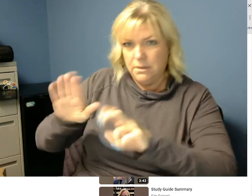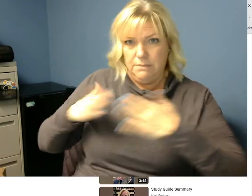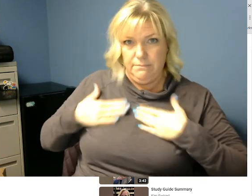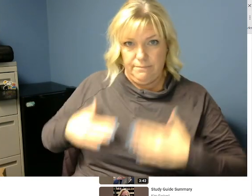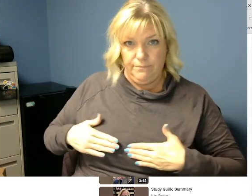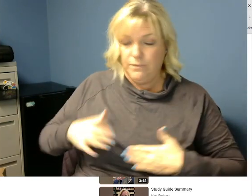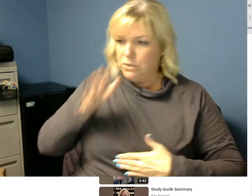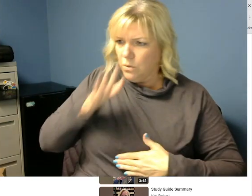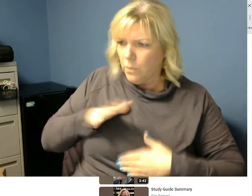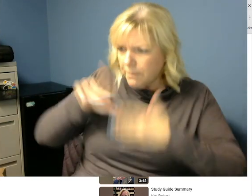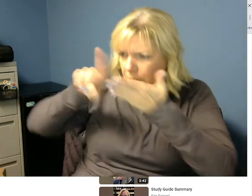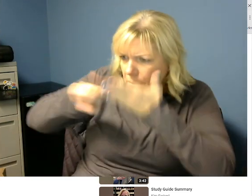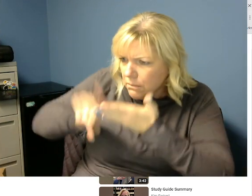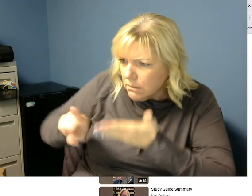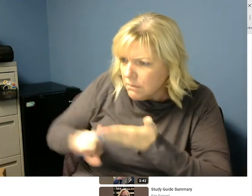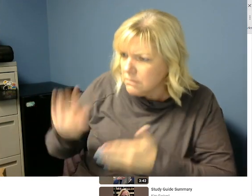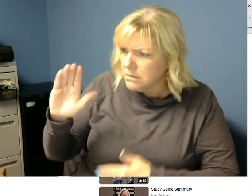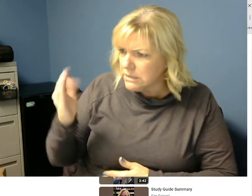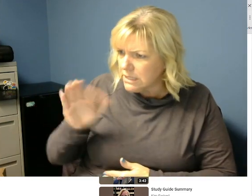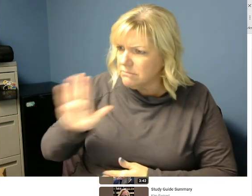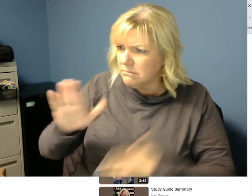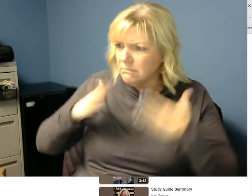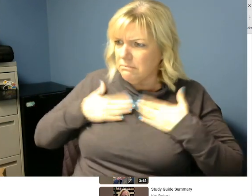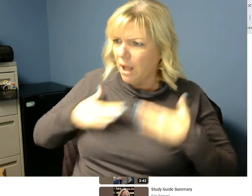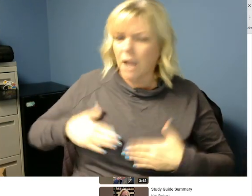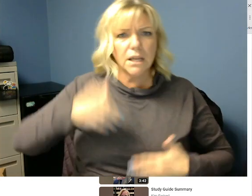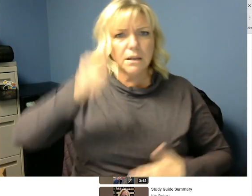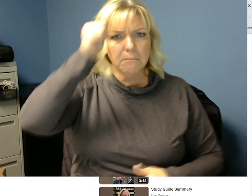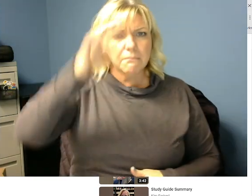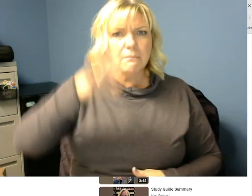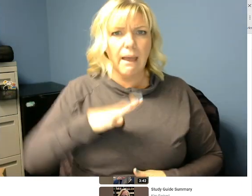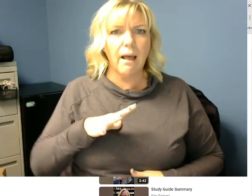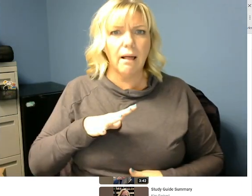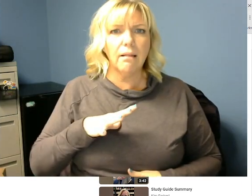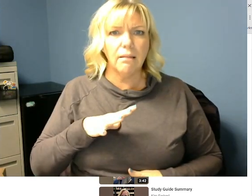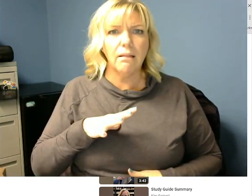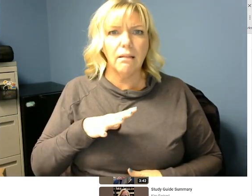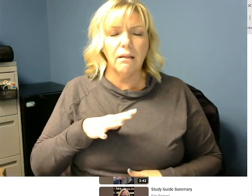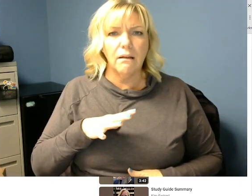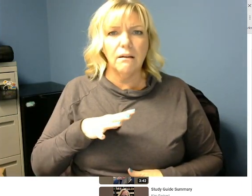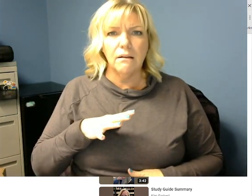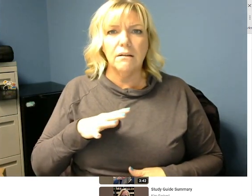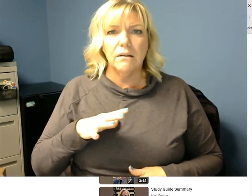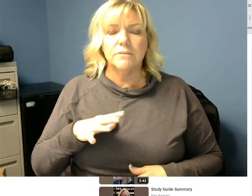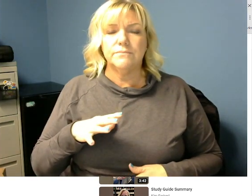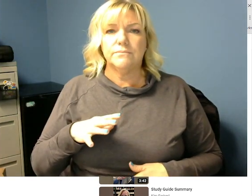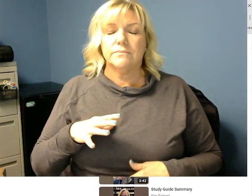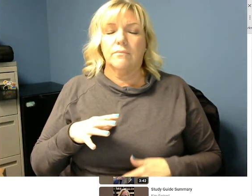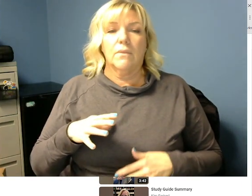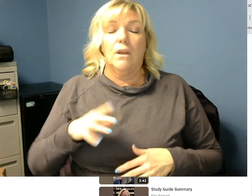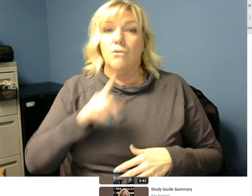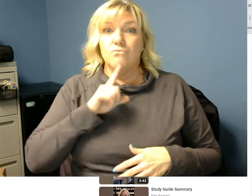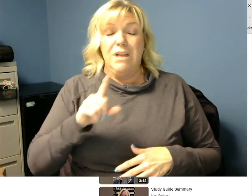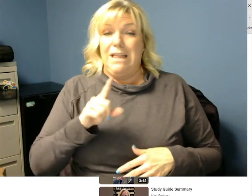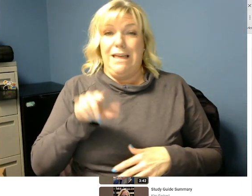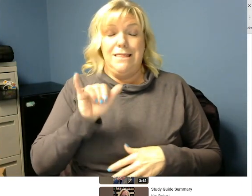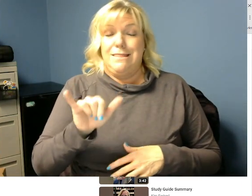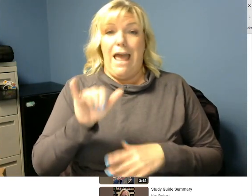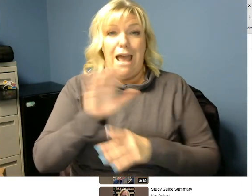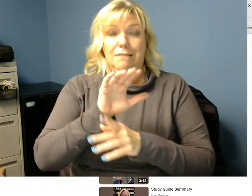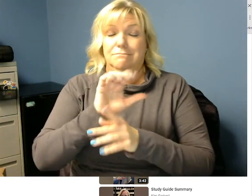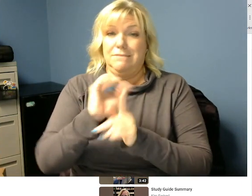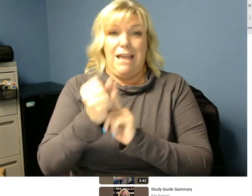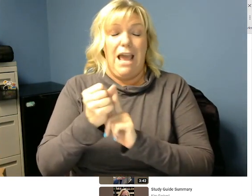male. Now this case is going to go back and forth quite a bit. You're not worried about all the back and forth. You're interested